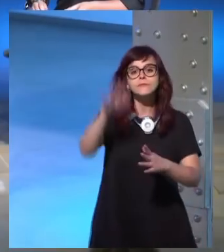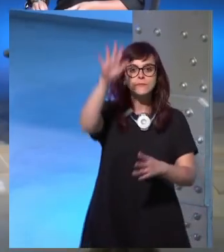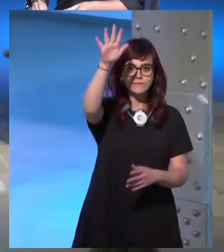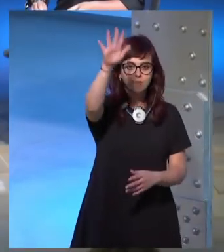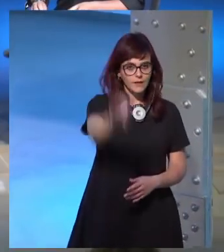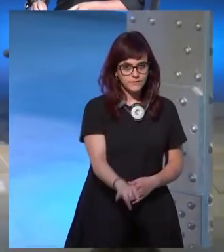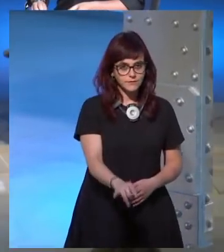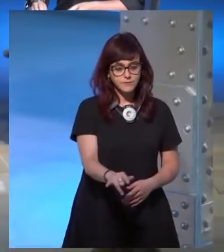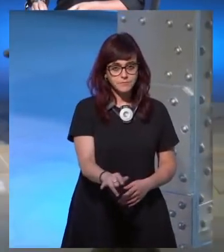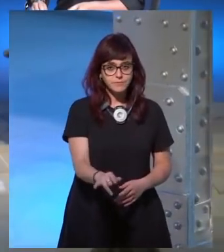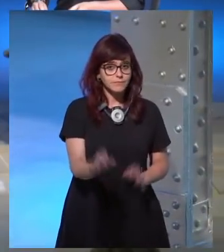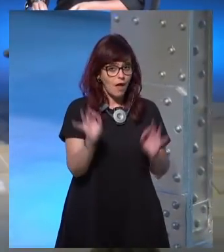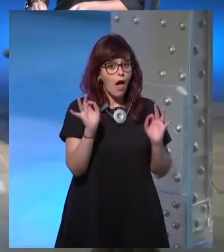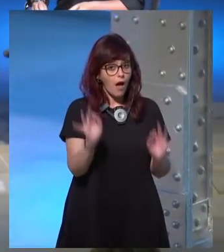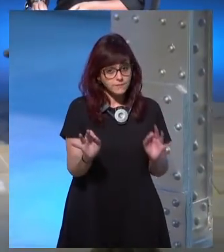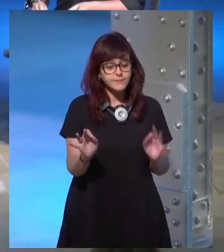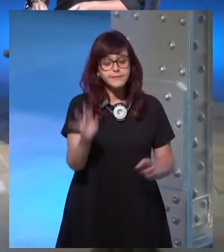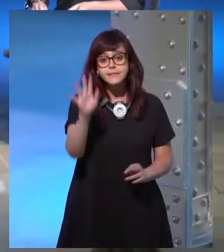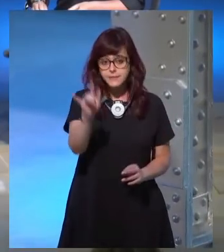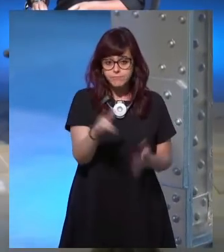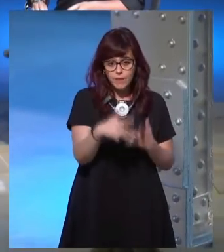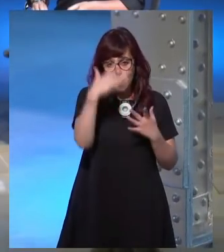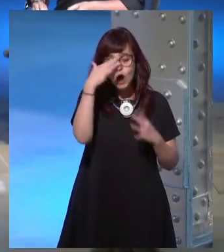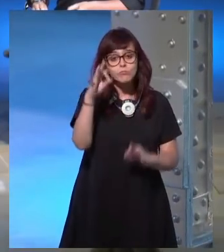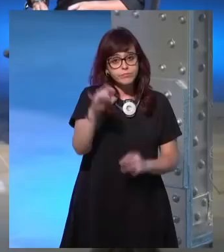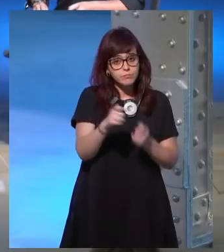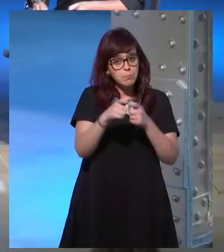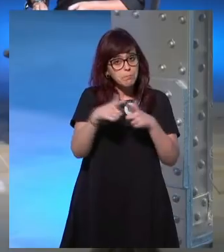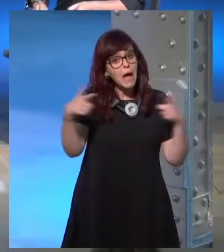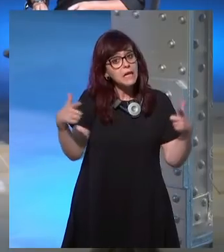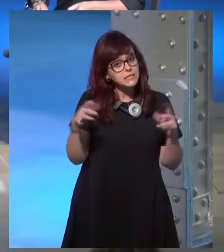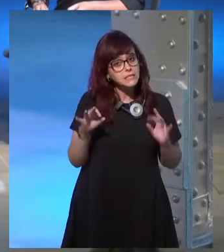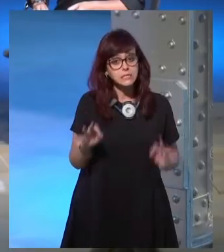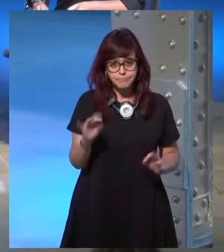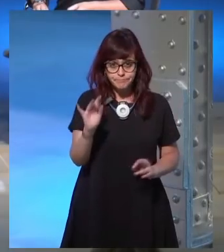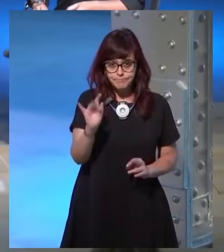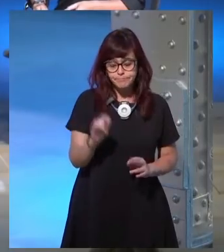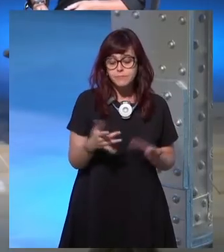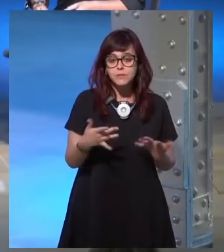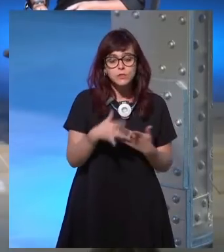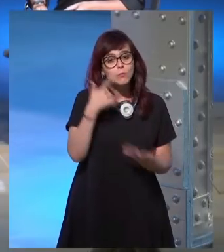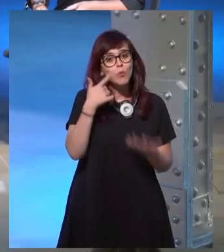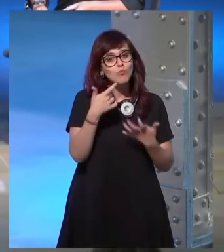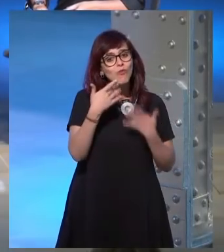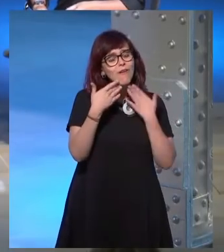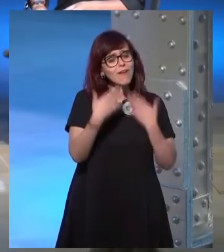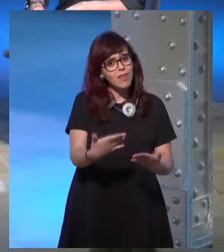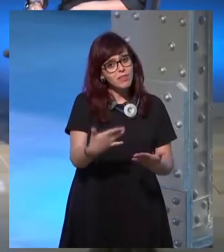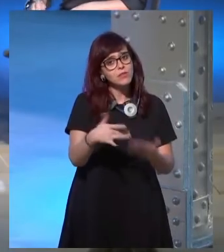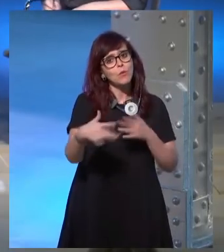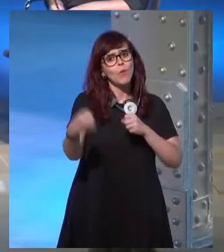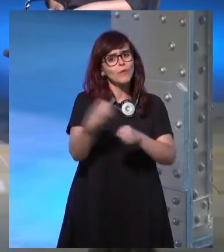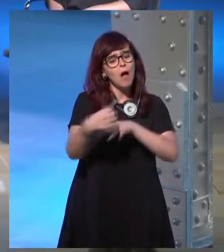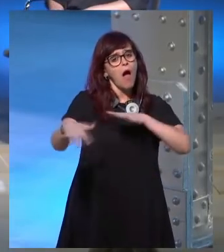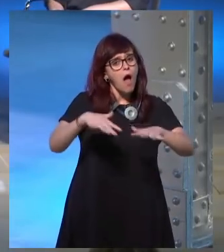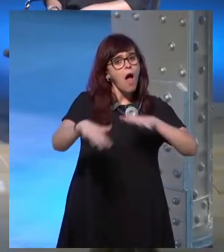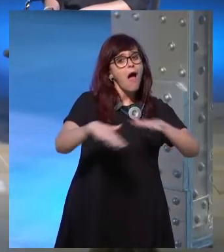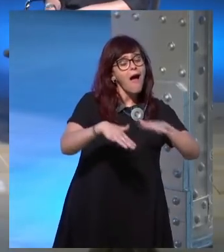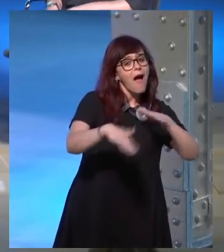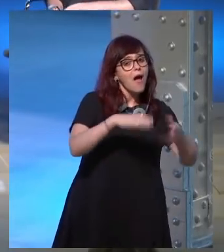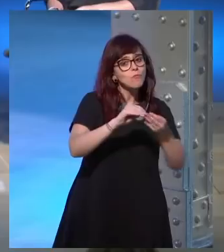Yes, we do, and that's through active work at a lot of these places. The Nebula Conference has done a very good job doing